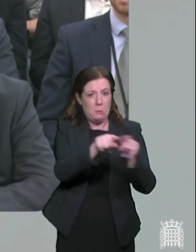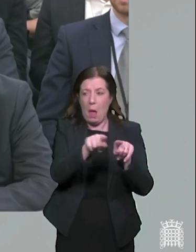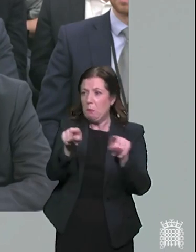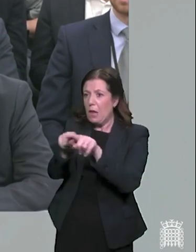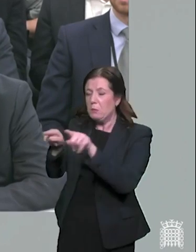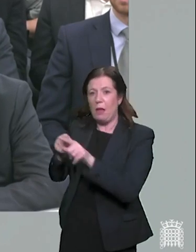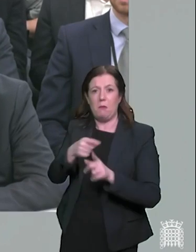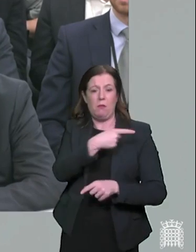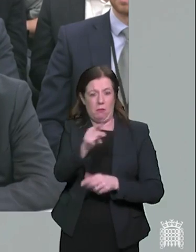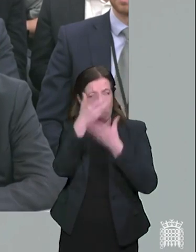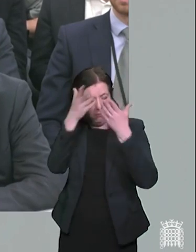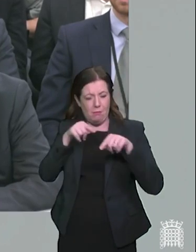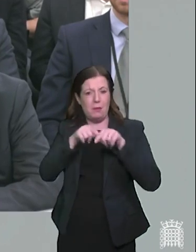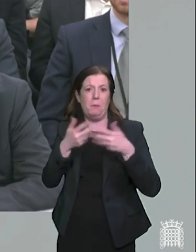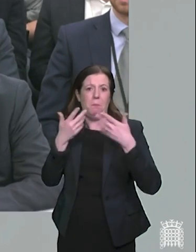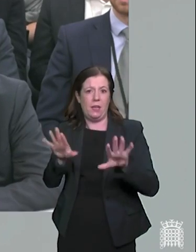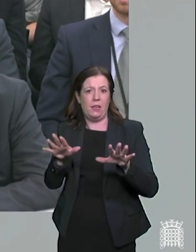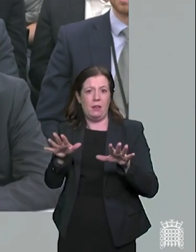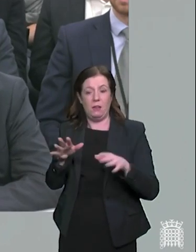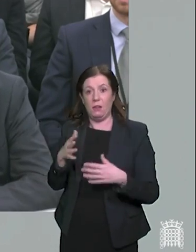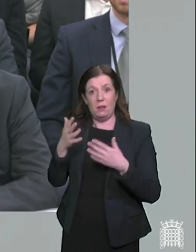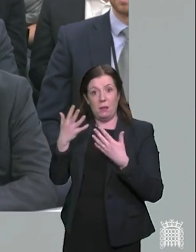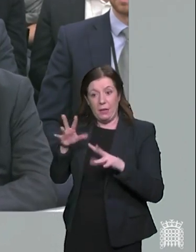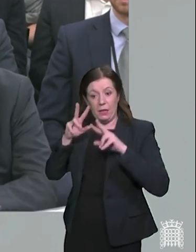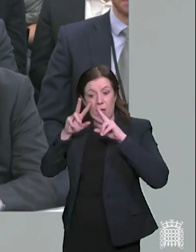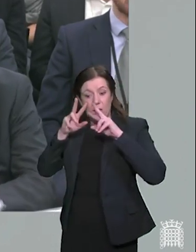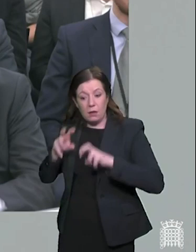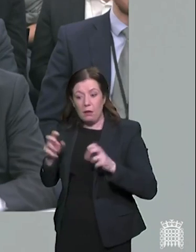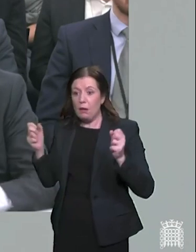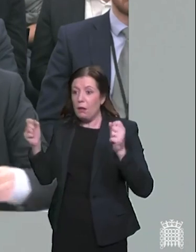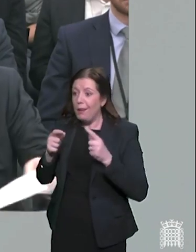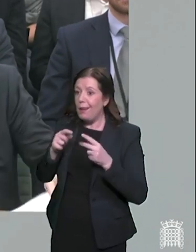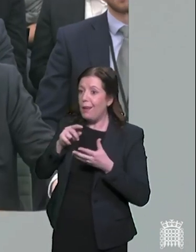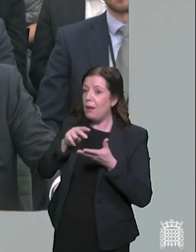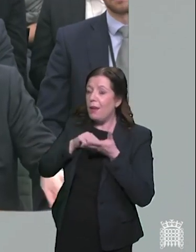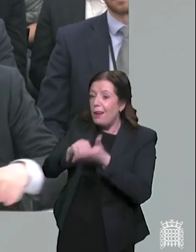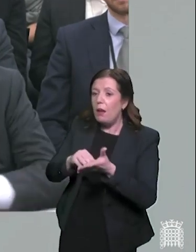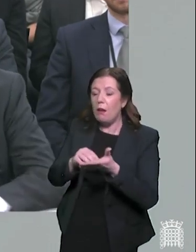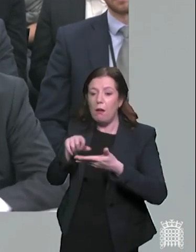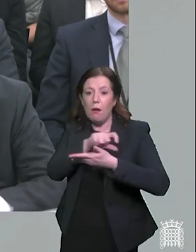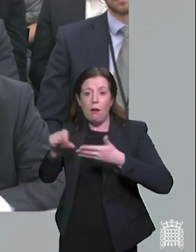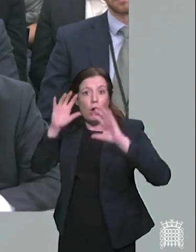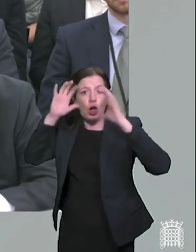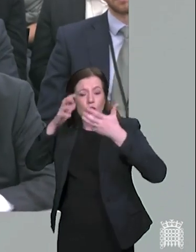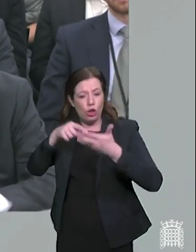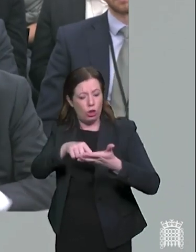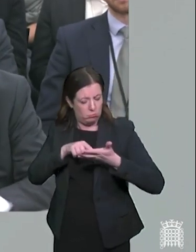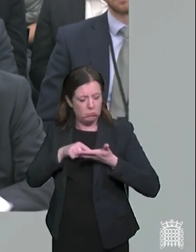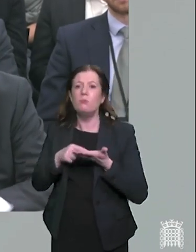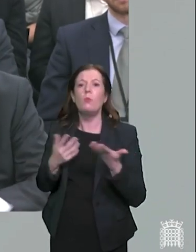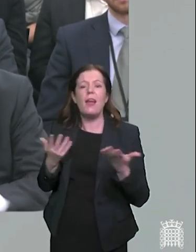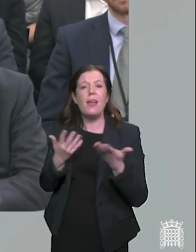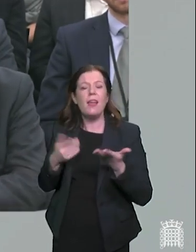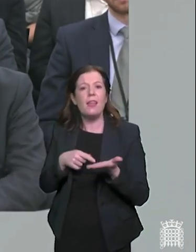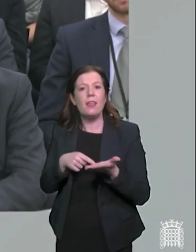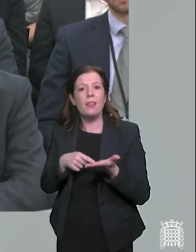total silence of the written or electronic record about concerns that anyone wanted to raise with me. It